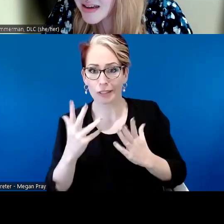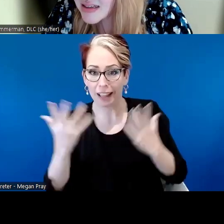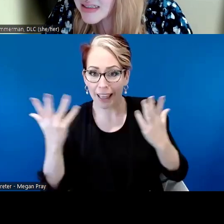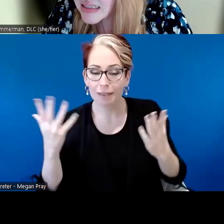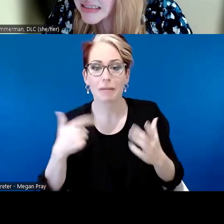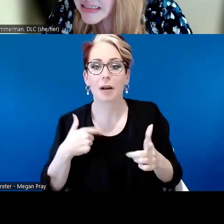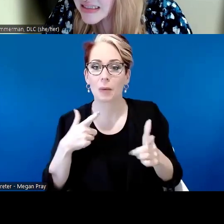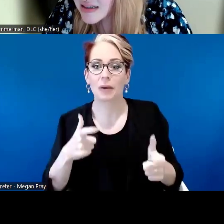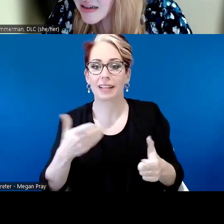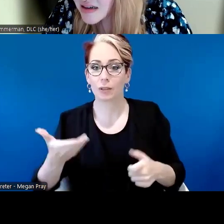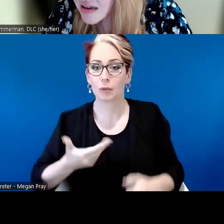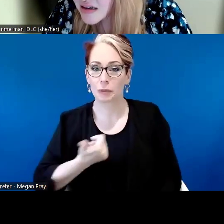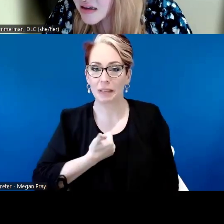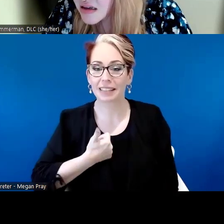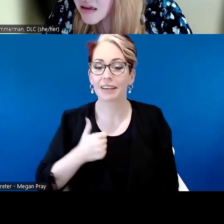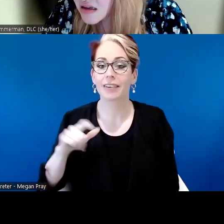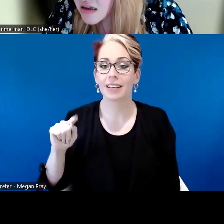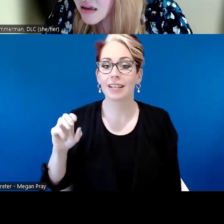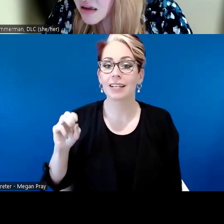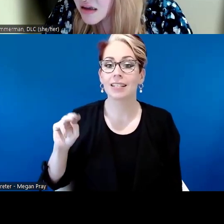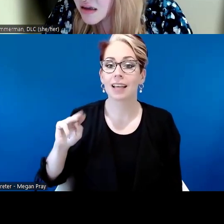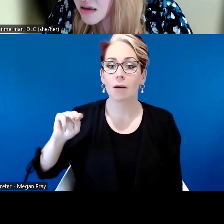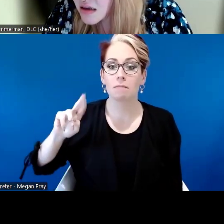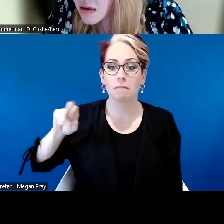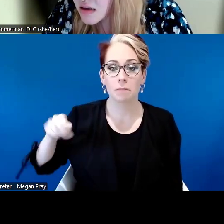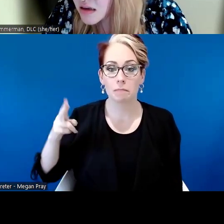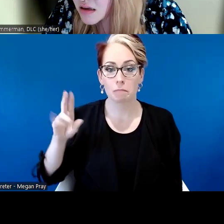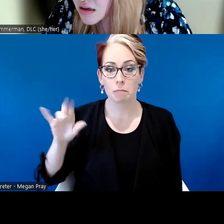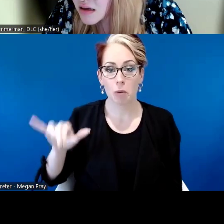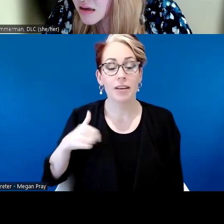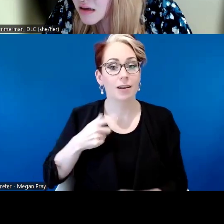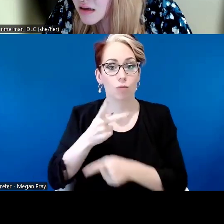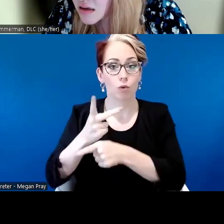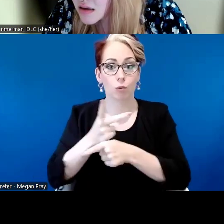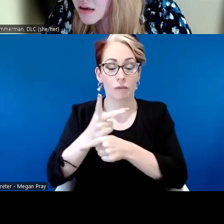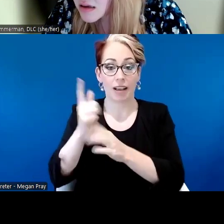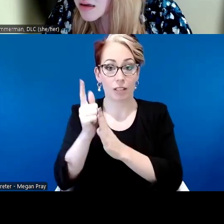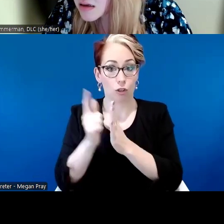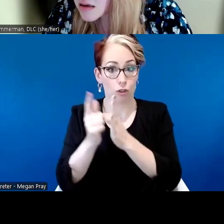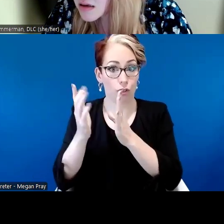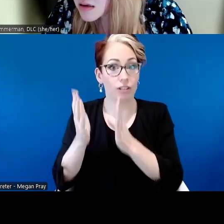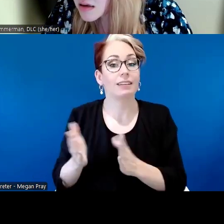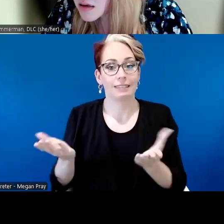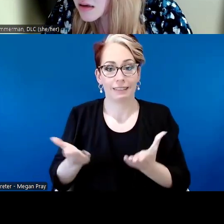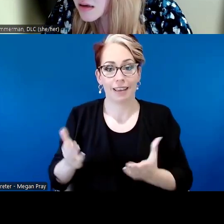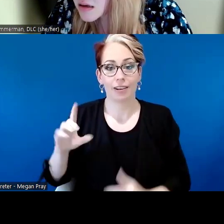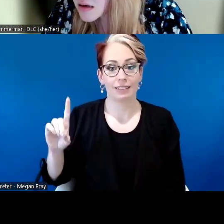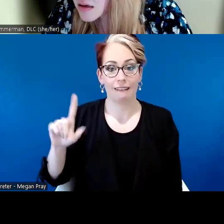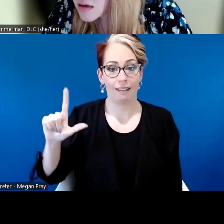myself. My name is Tom Murphy. I'm a supervising attorney here at DLC. And if